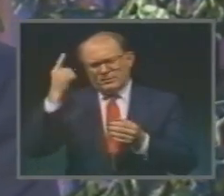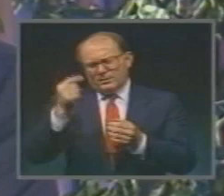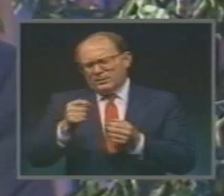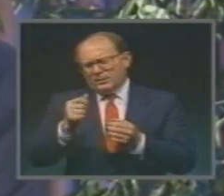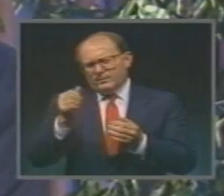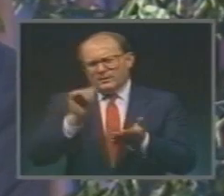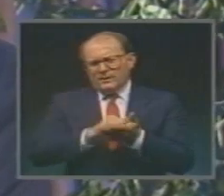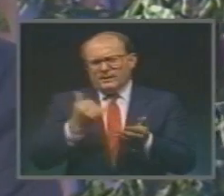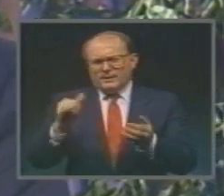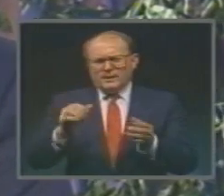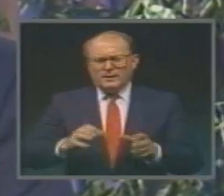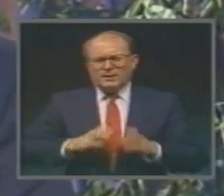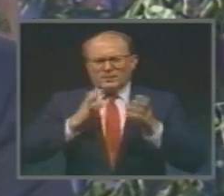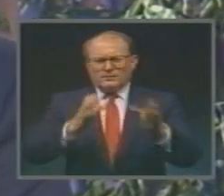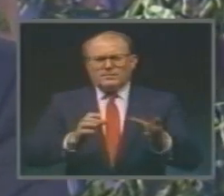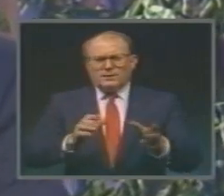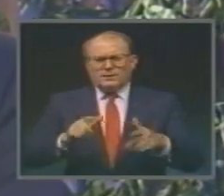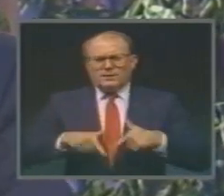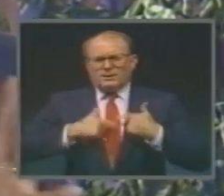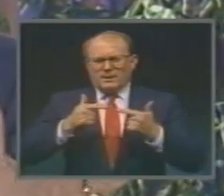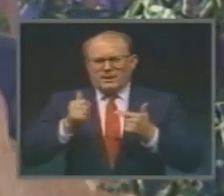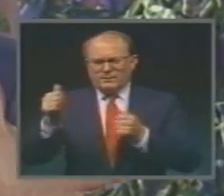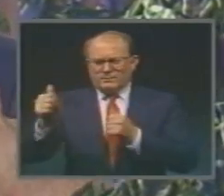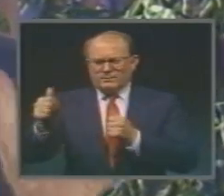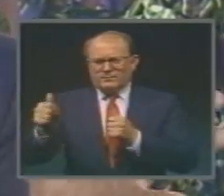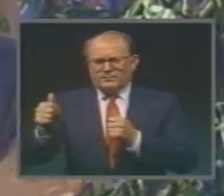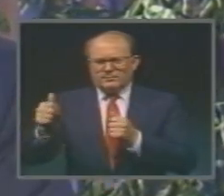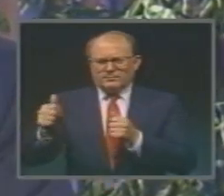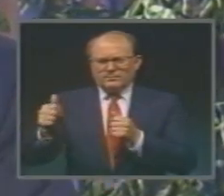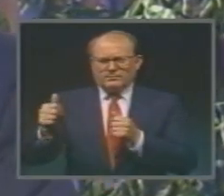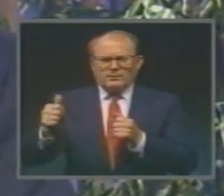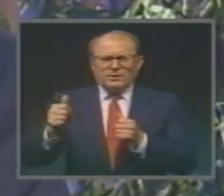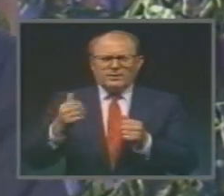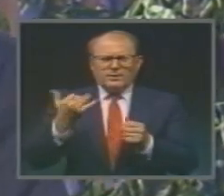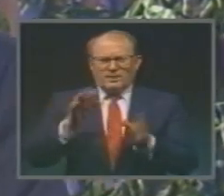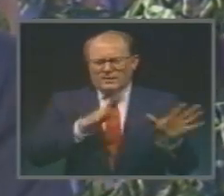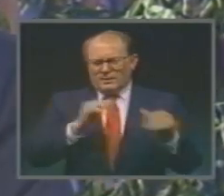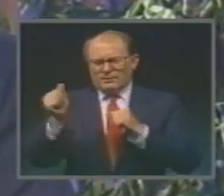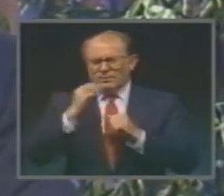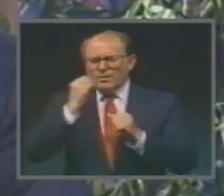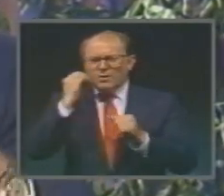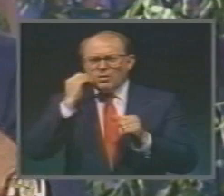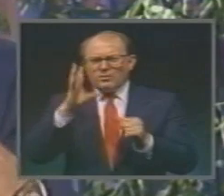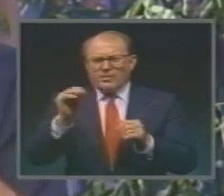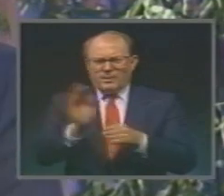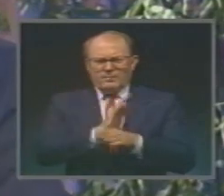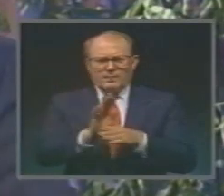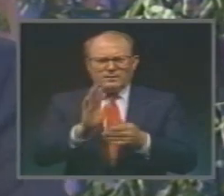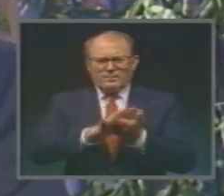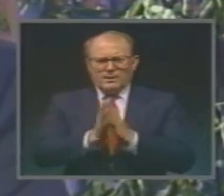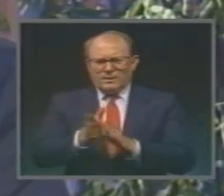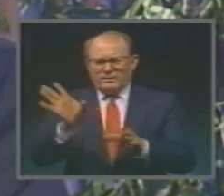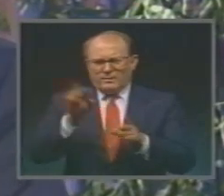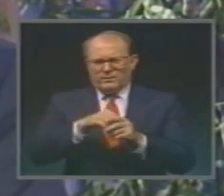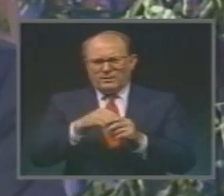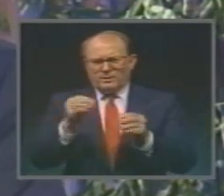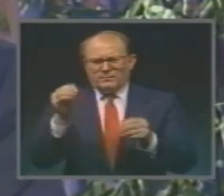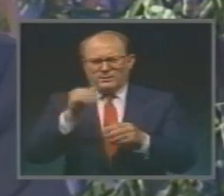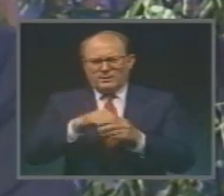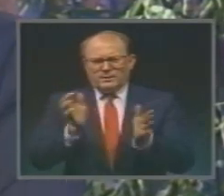were willing to commit their lives to him. They left their homes and their families and their businesses to become involved in his